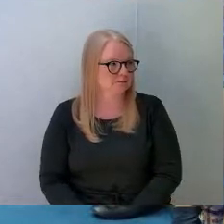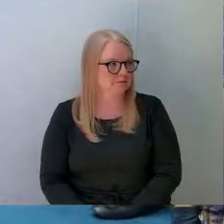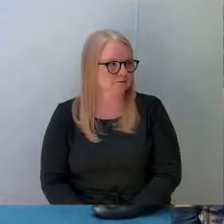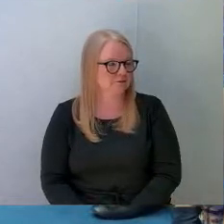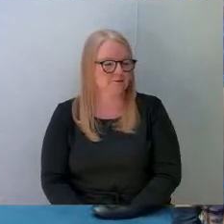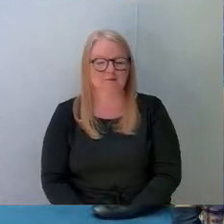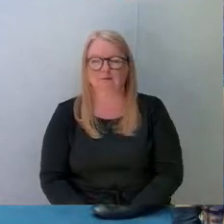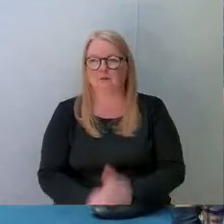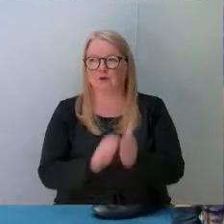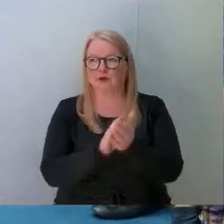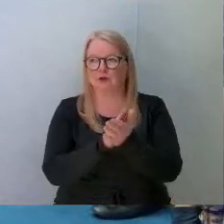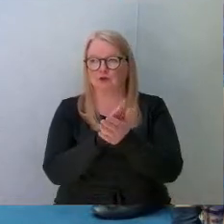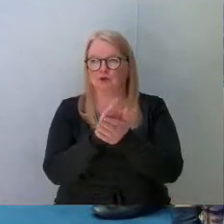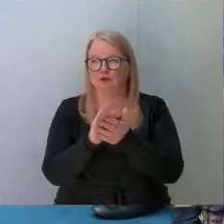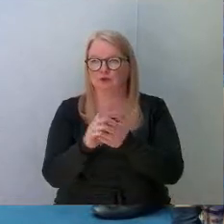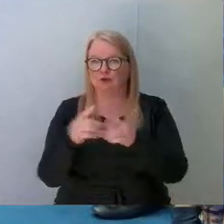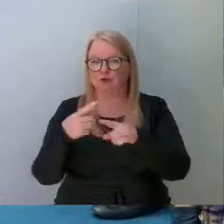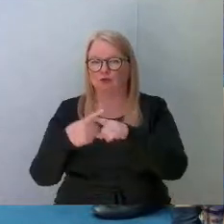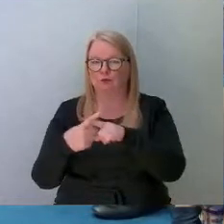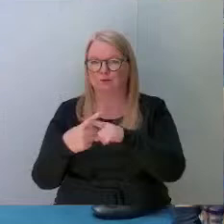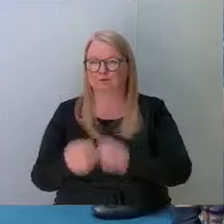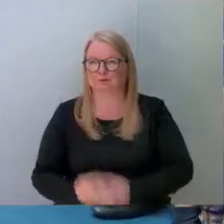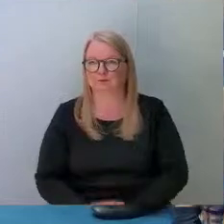Chi Chung.